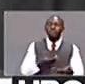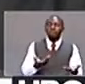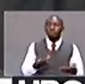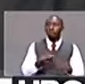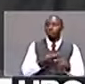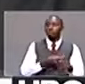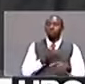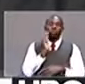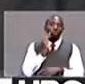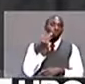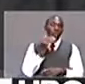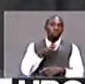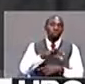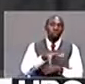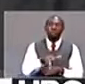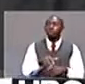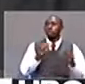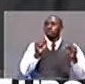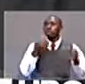Prime Minister is here,